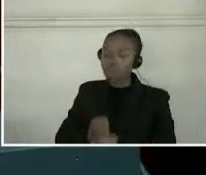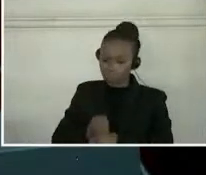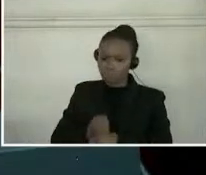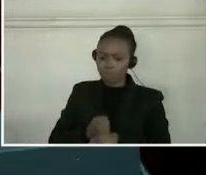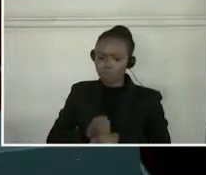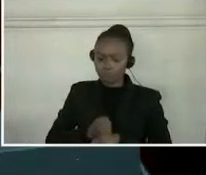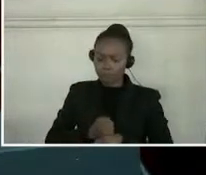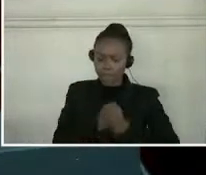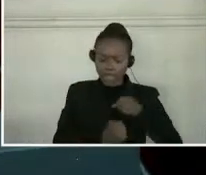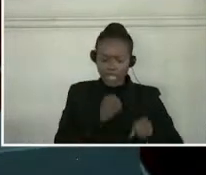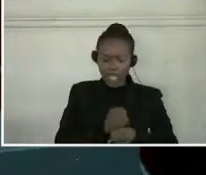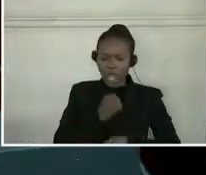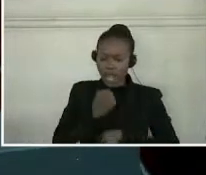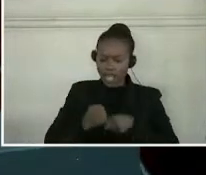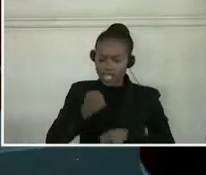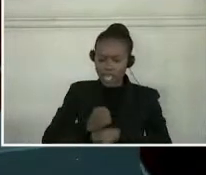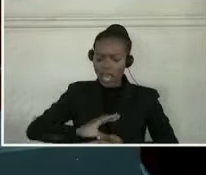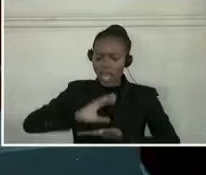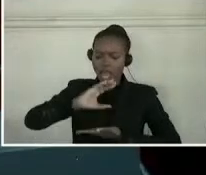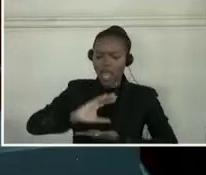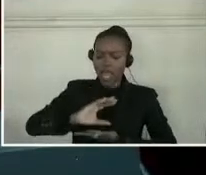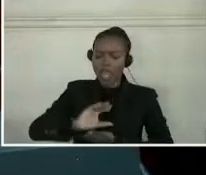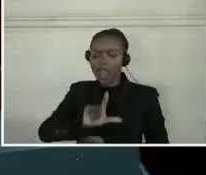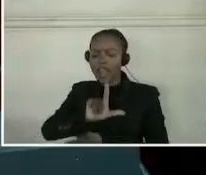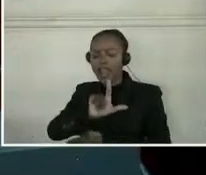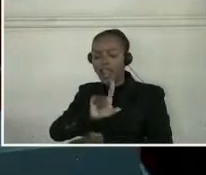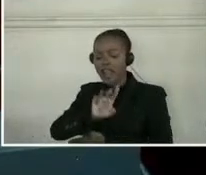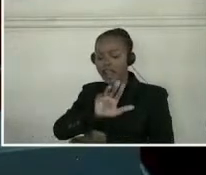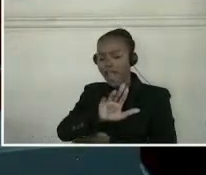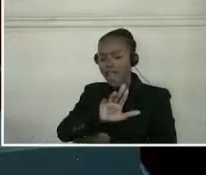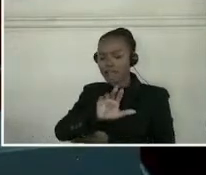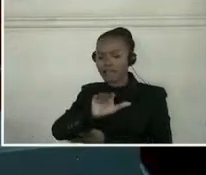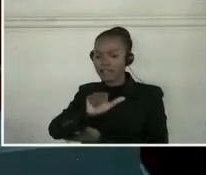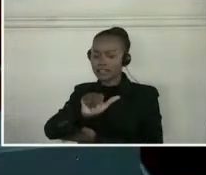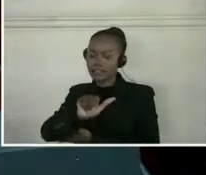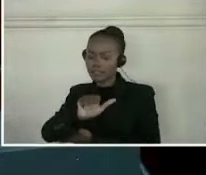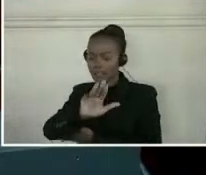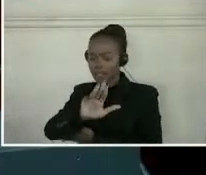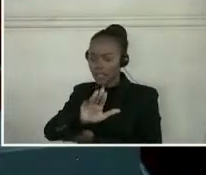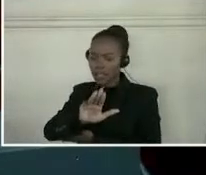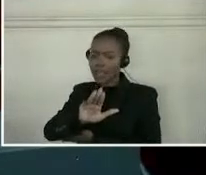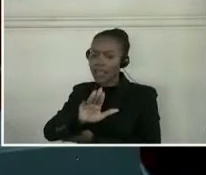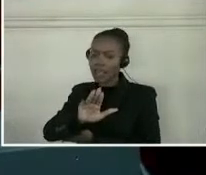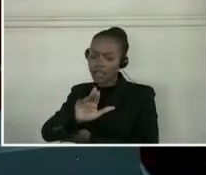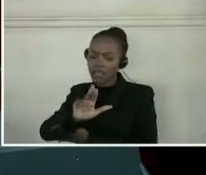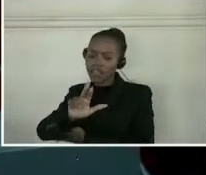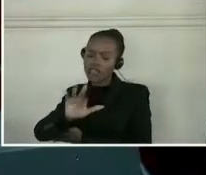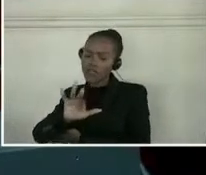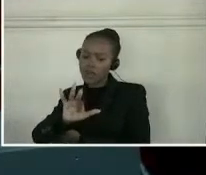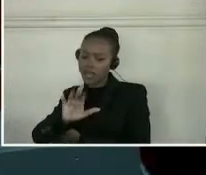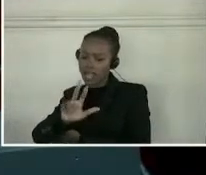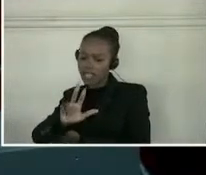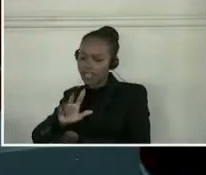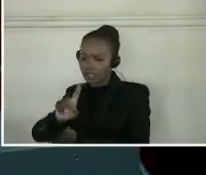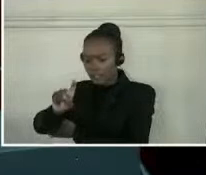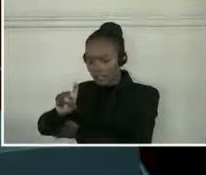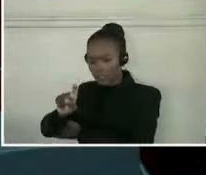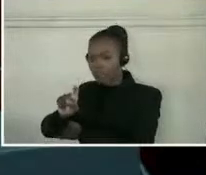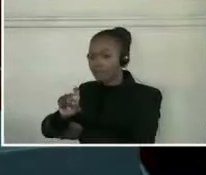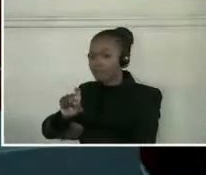ninety six thousand three hundred and eight servicing all our libraries in the province in